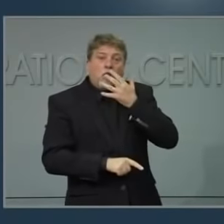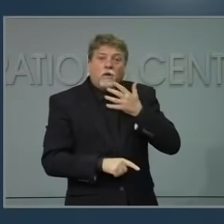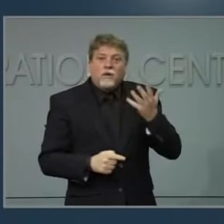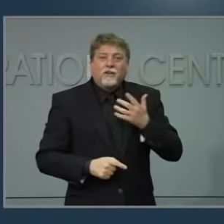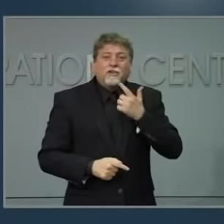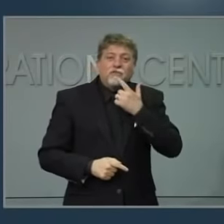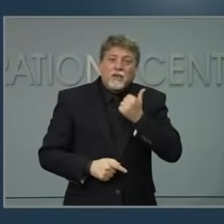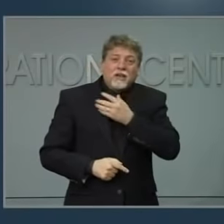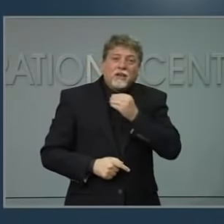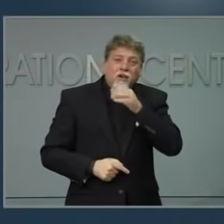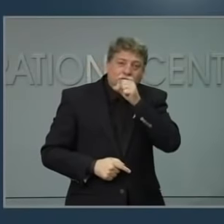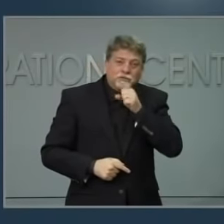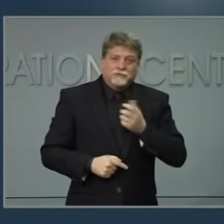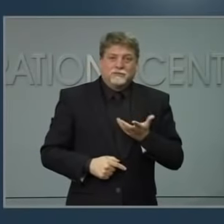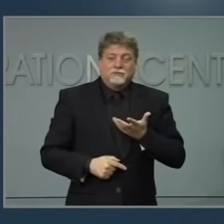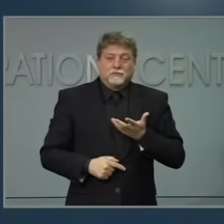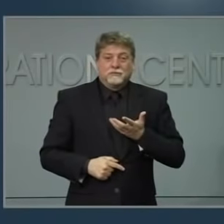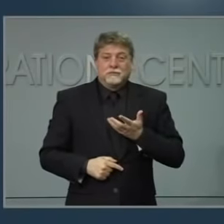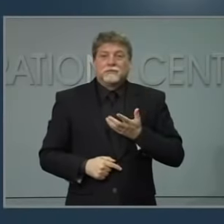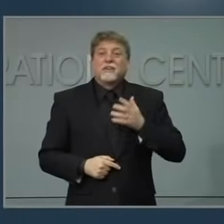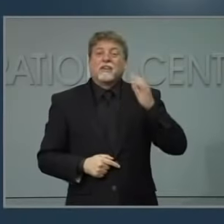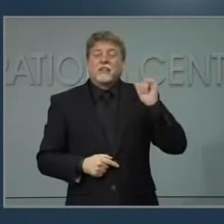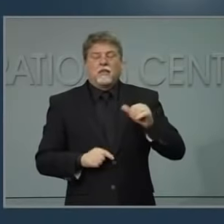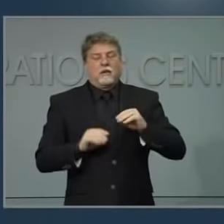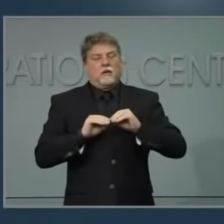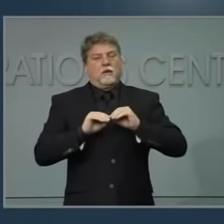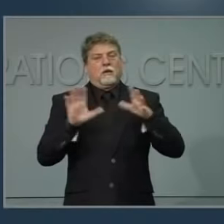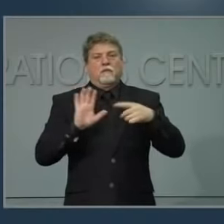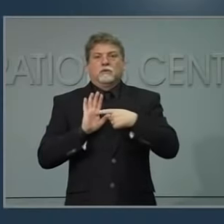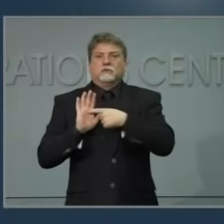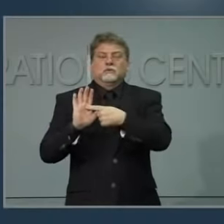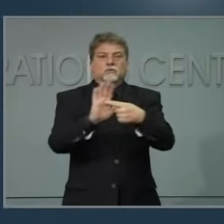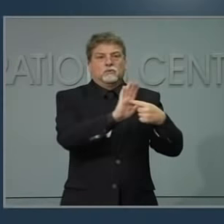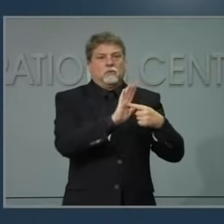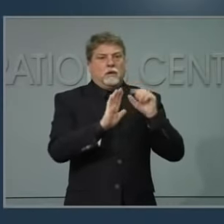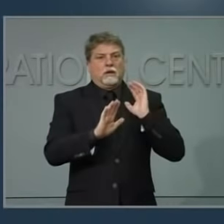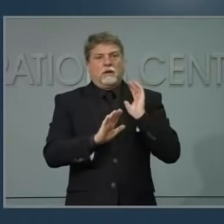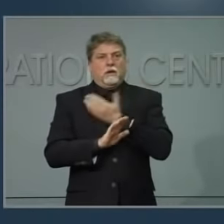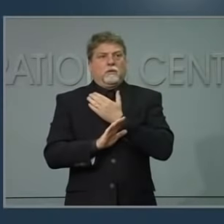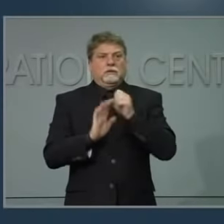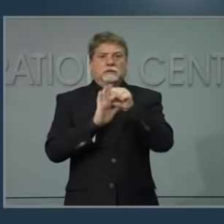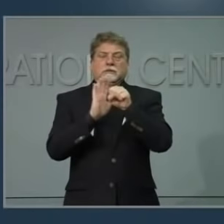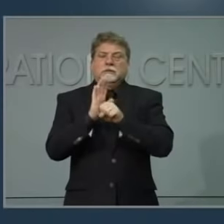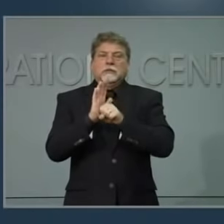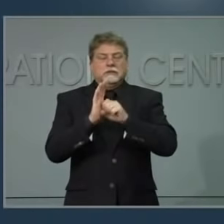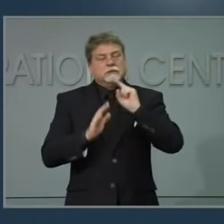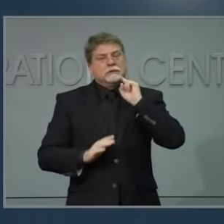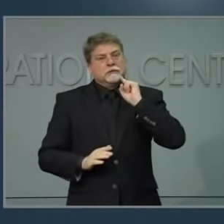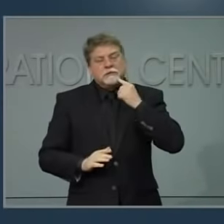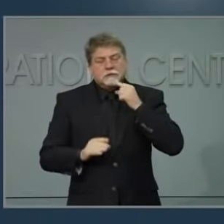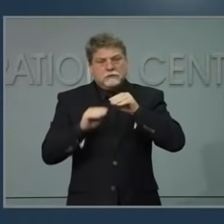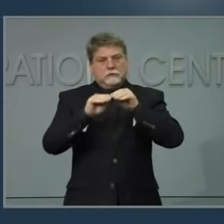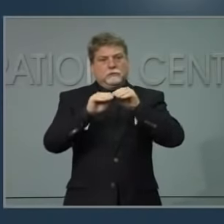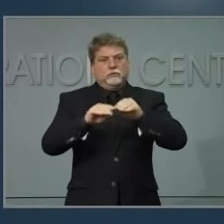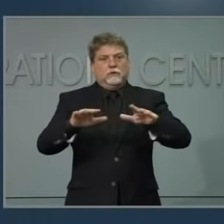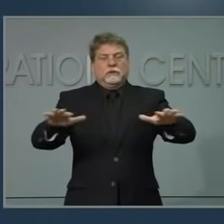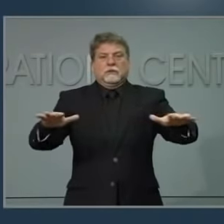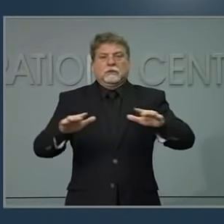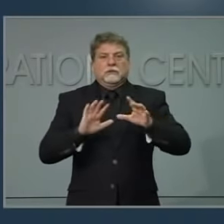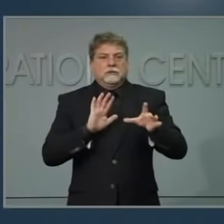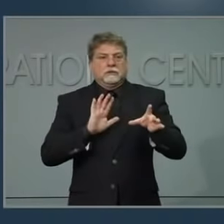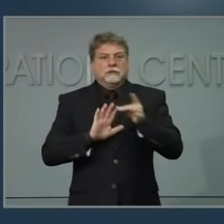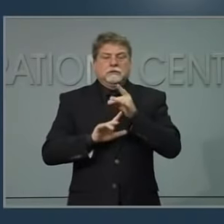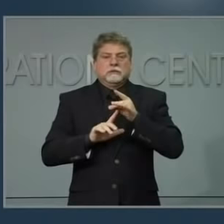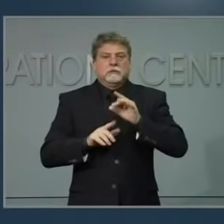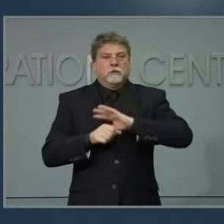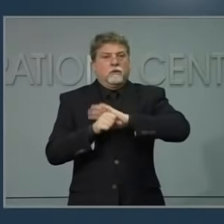red and orange. And this paints a dramatic picture of where we are. These numbers likely do not yet